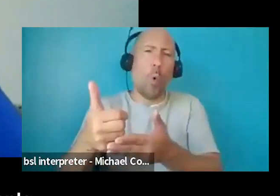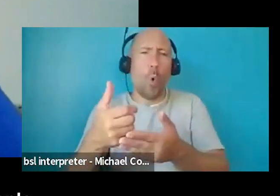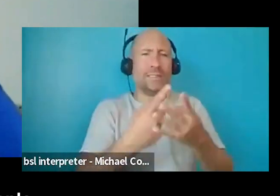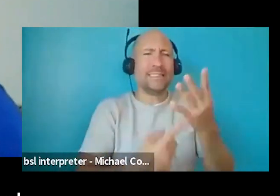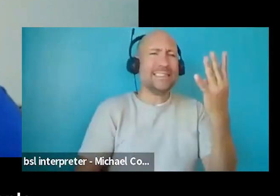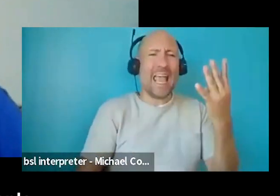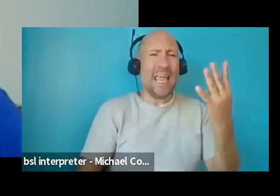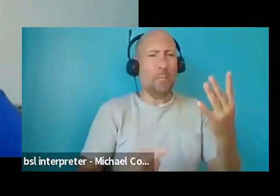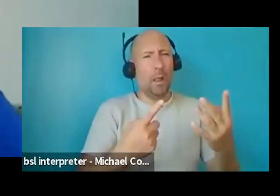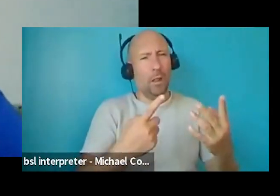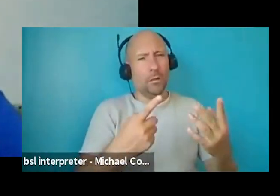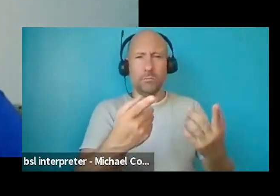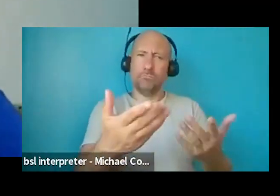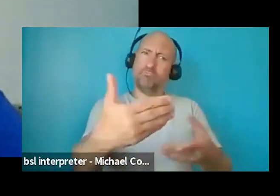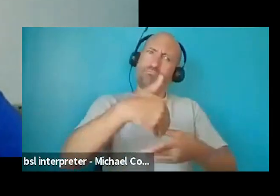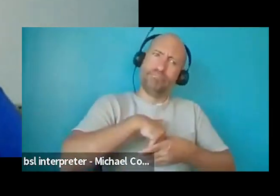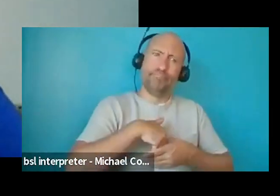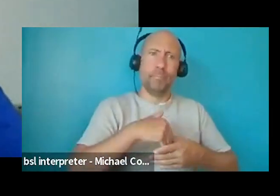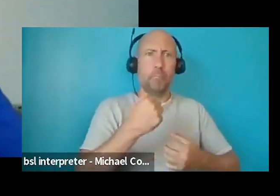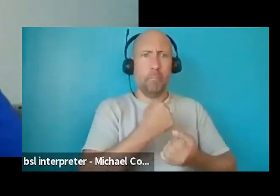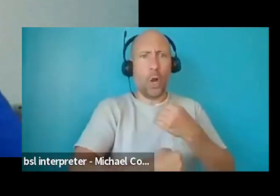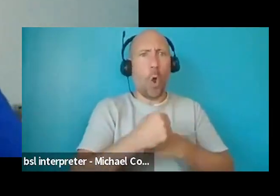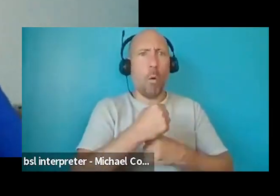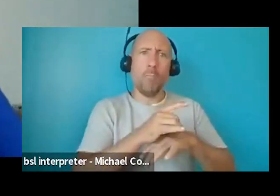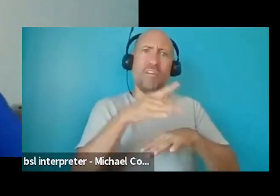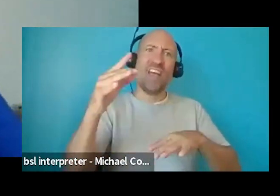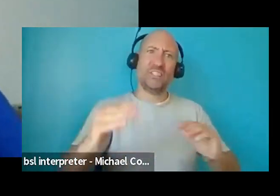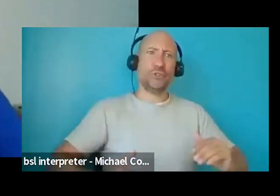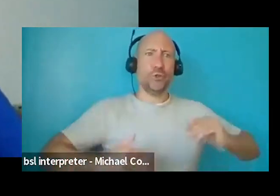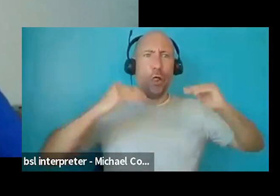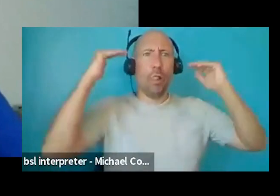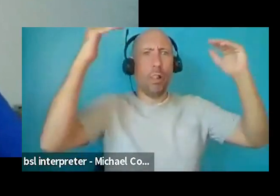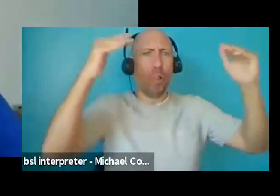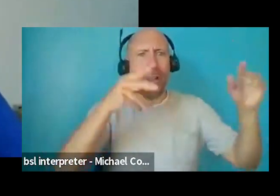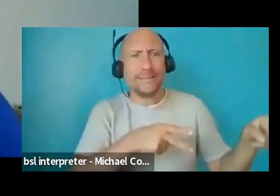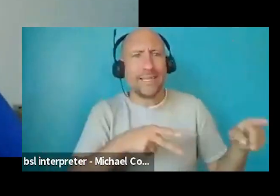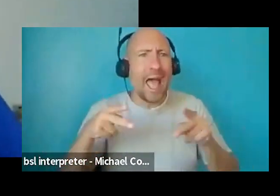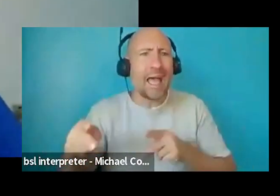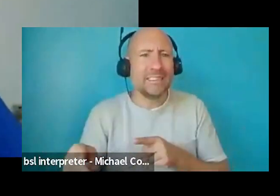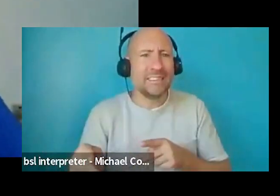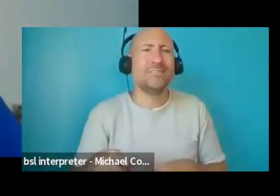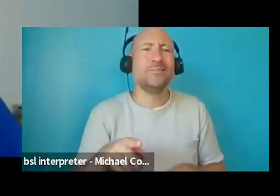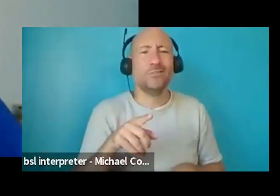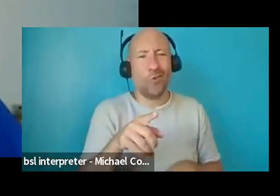professional dancer? And this is why we go back to this kind of face-to-face,